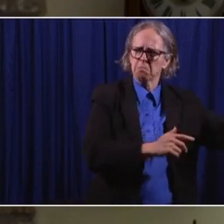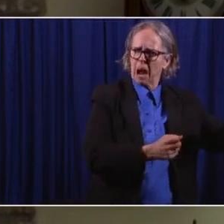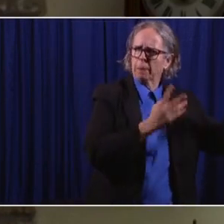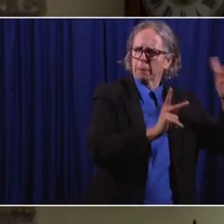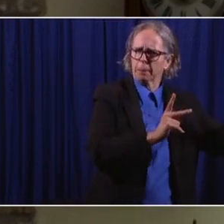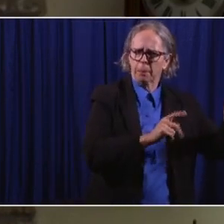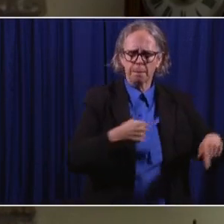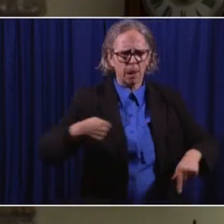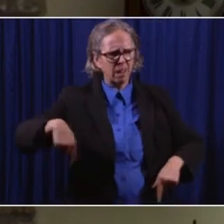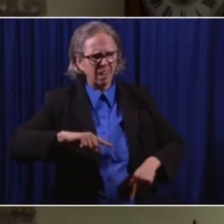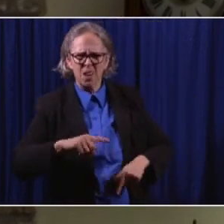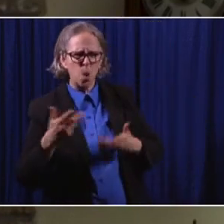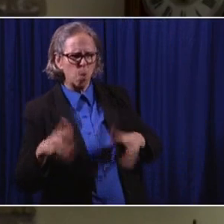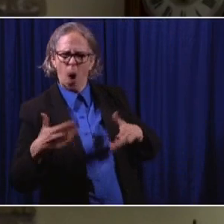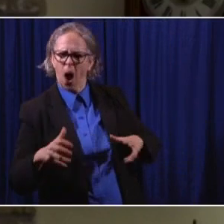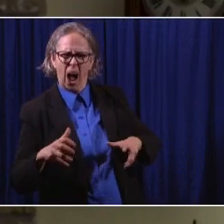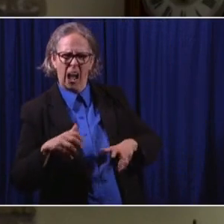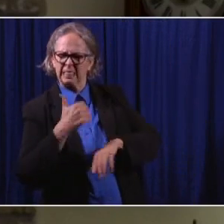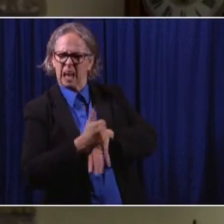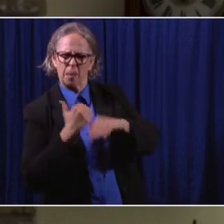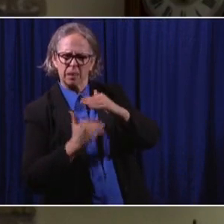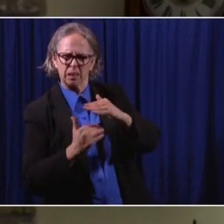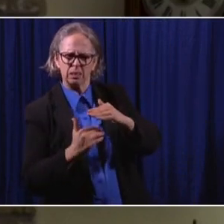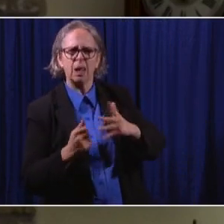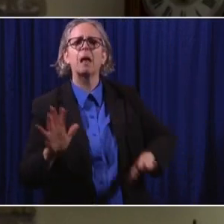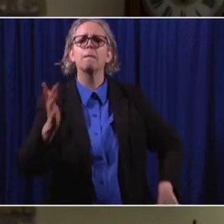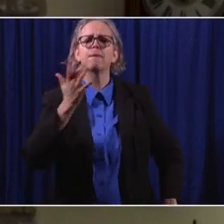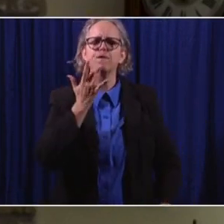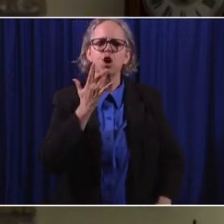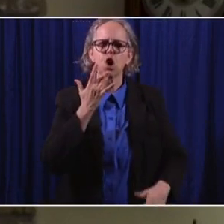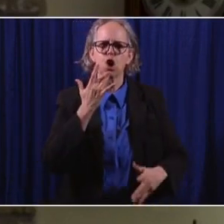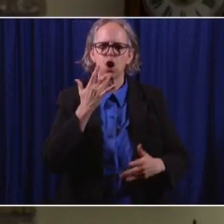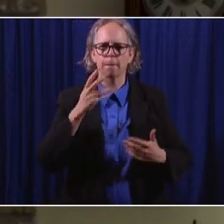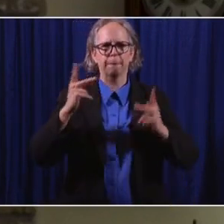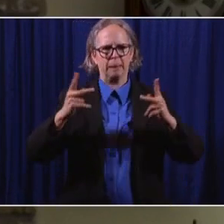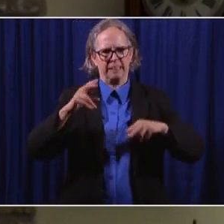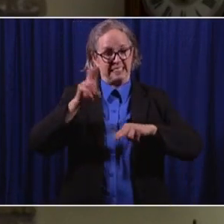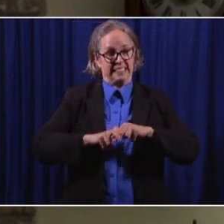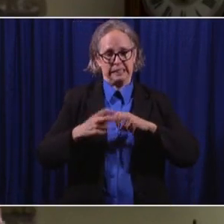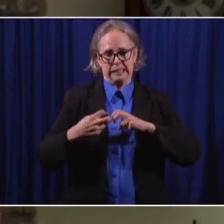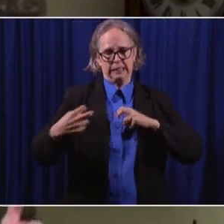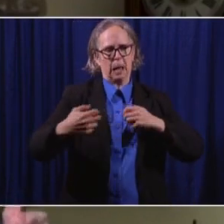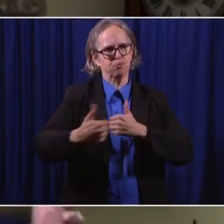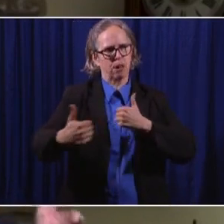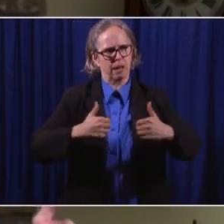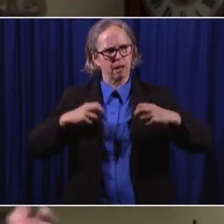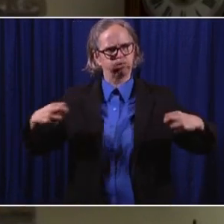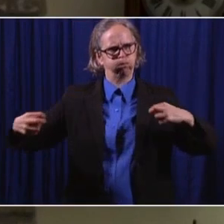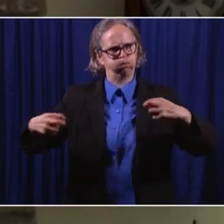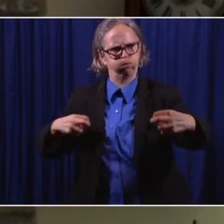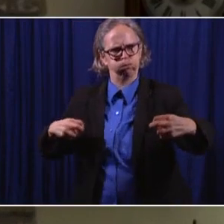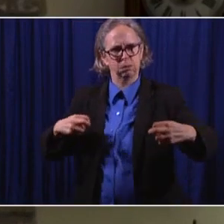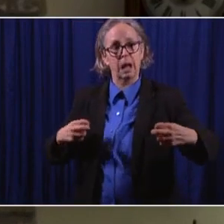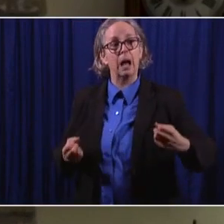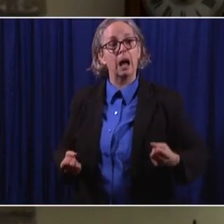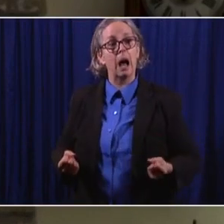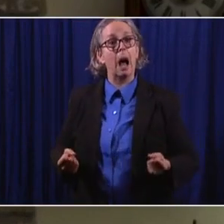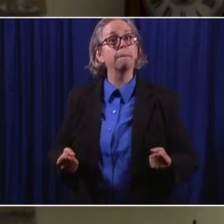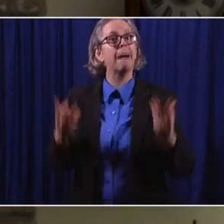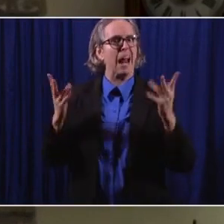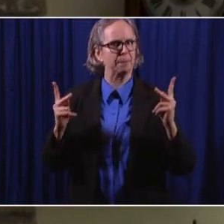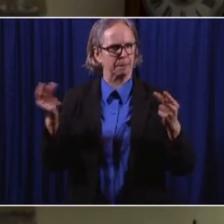will abide by the 6-foot rule. But let us get as many people in there as we can, abiding by the 6-foot rule. Now, we